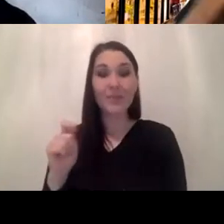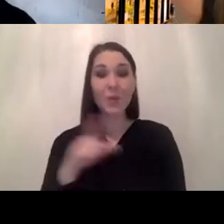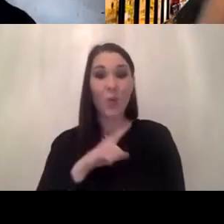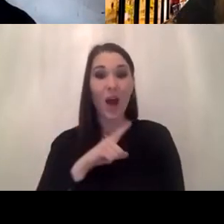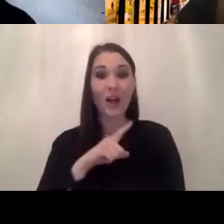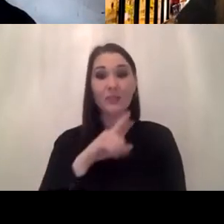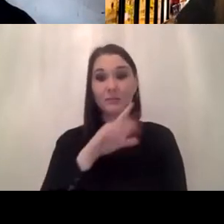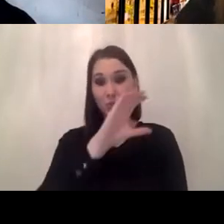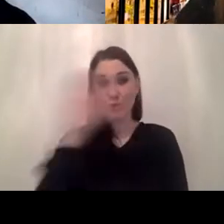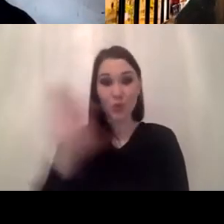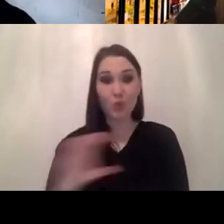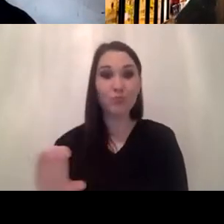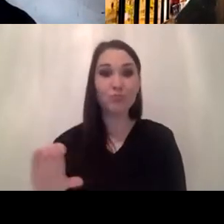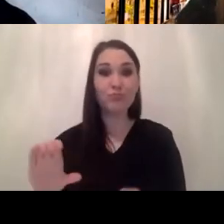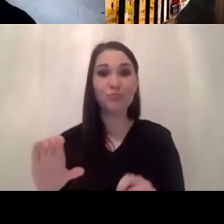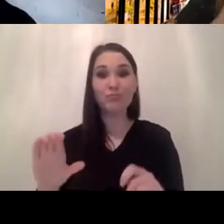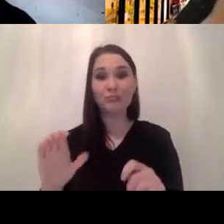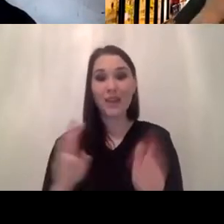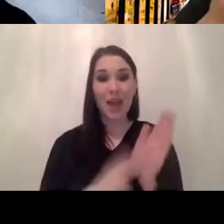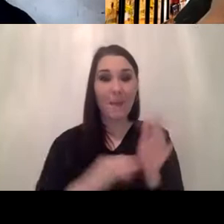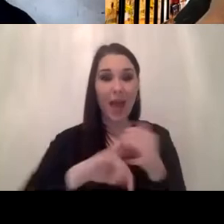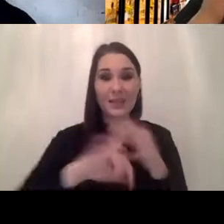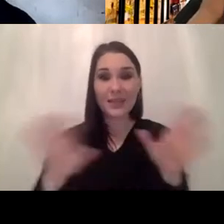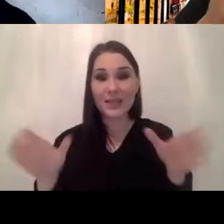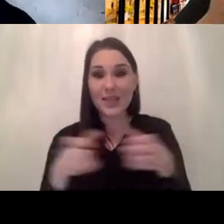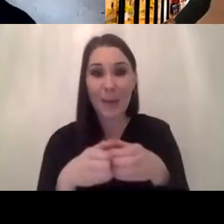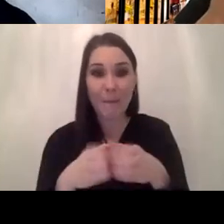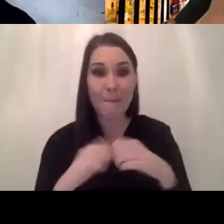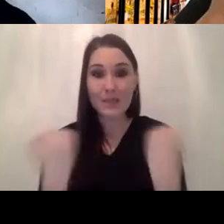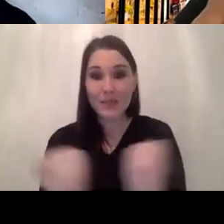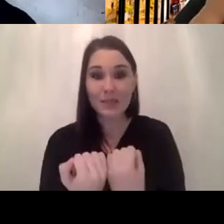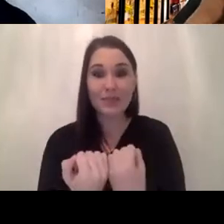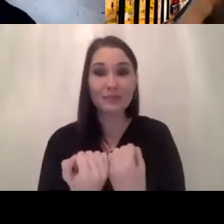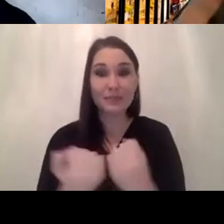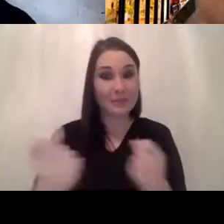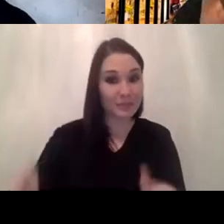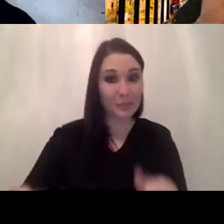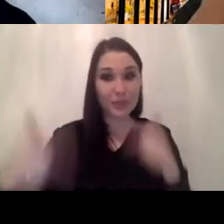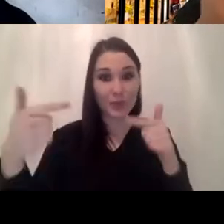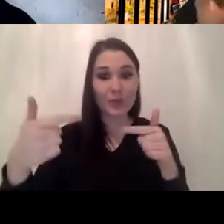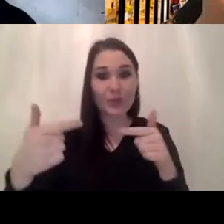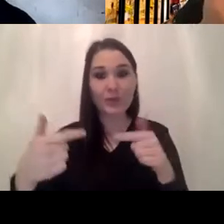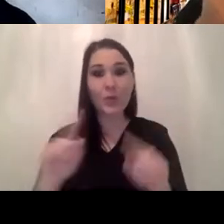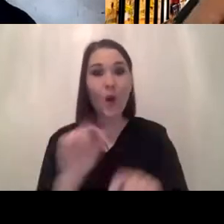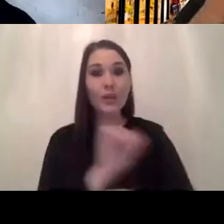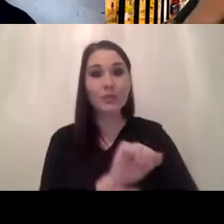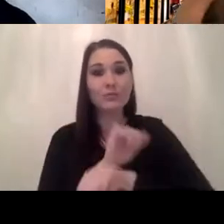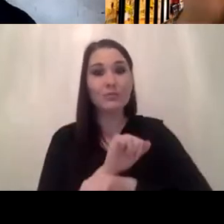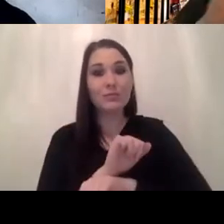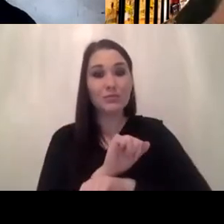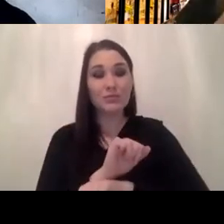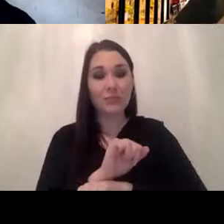and Teams and etc. How do you what kind of prevention you took yourself that